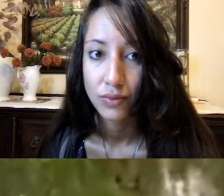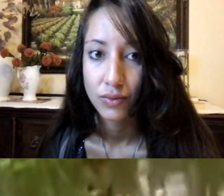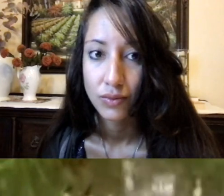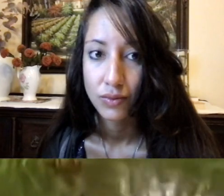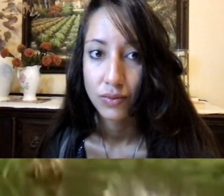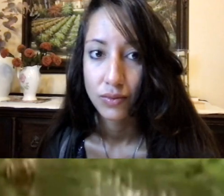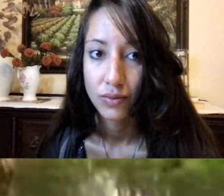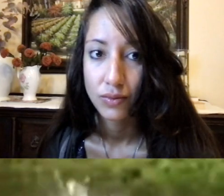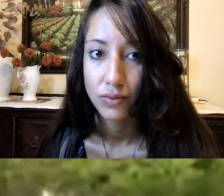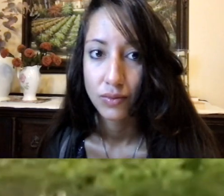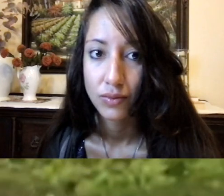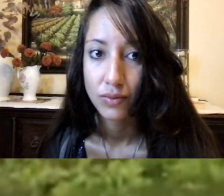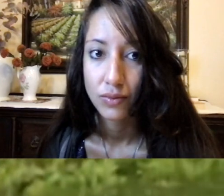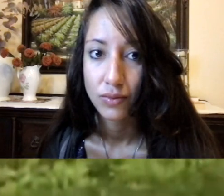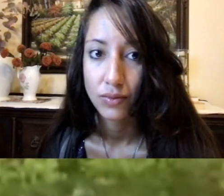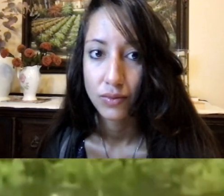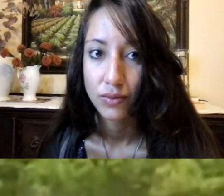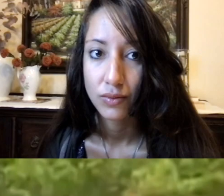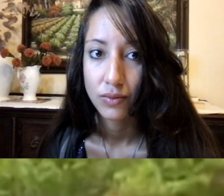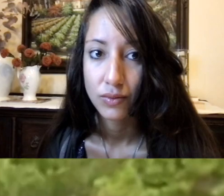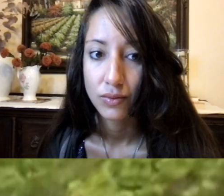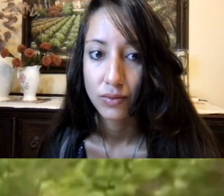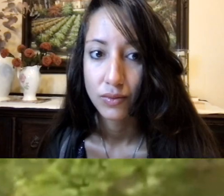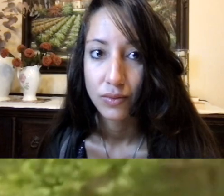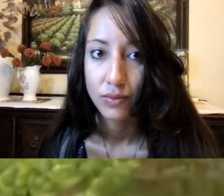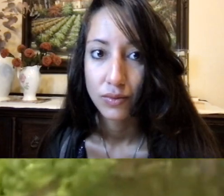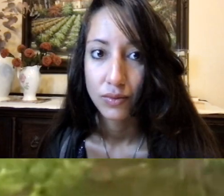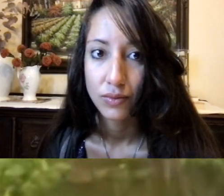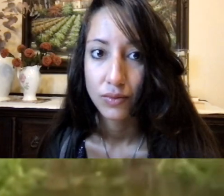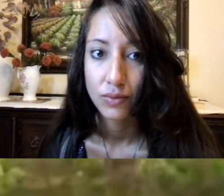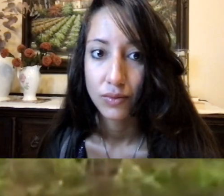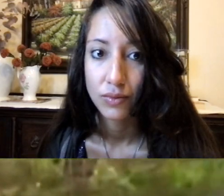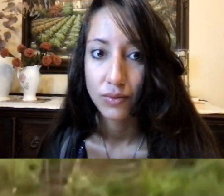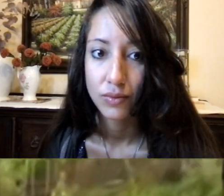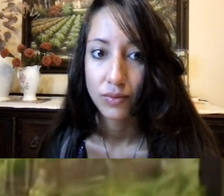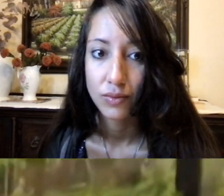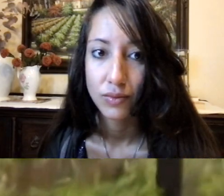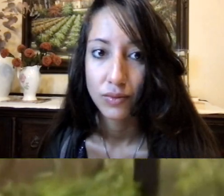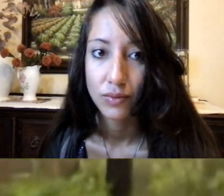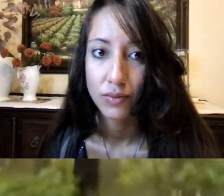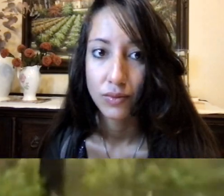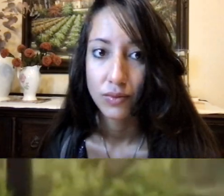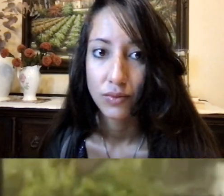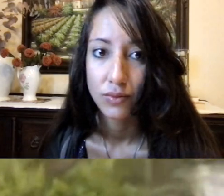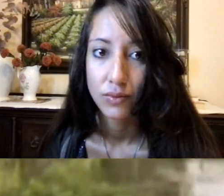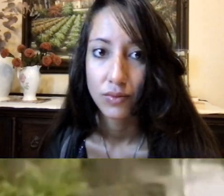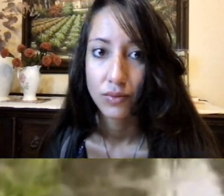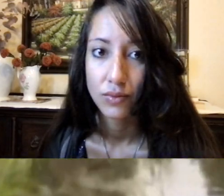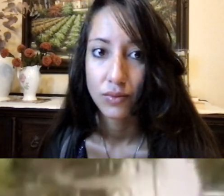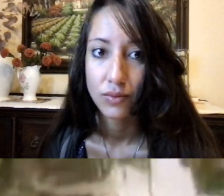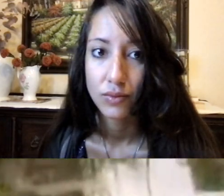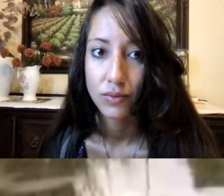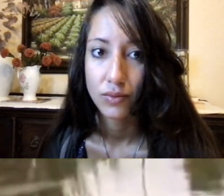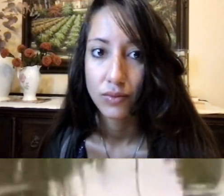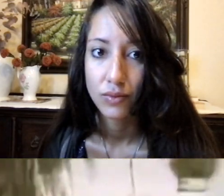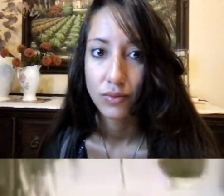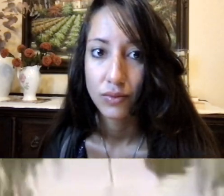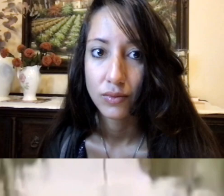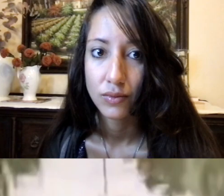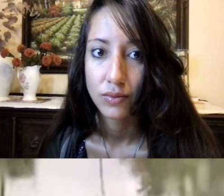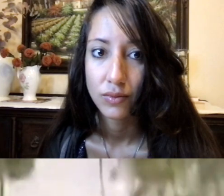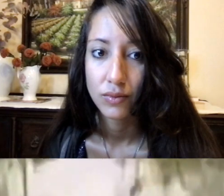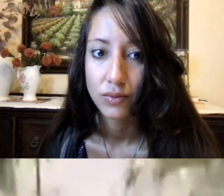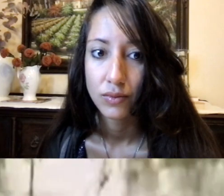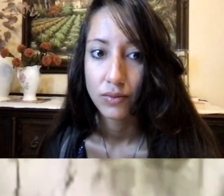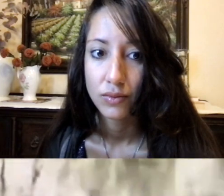making rescues all morning long in this. We have seen people rescued. We have seen pets rescued. I've actually witnessed someone rescued as we were